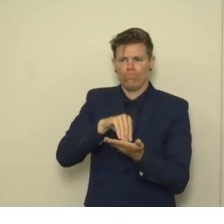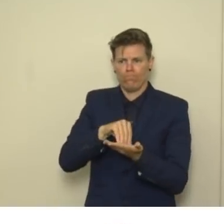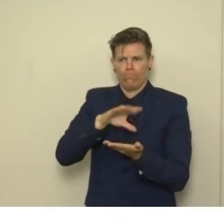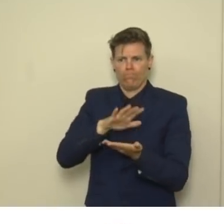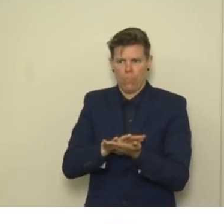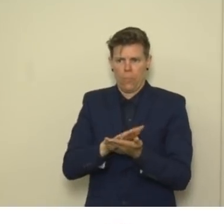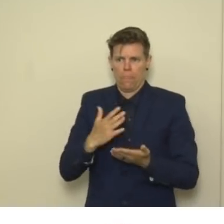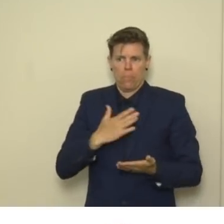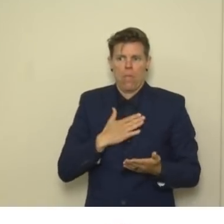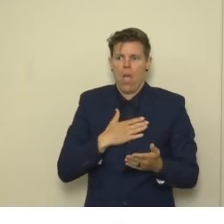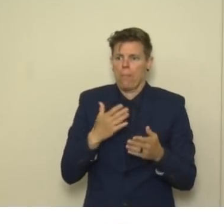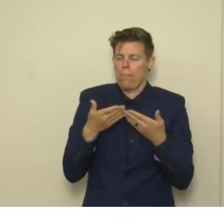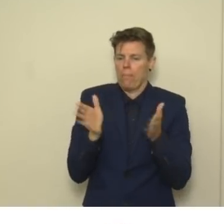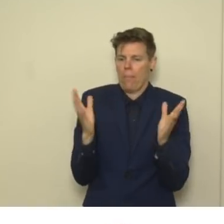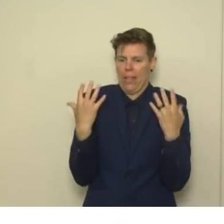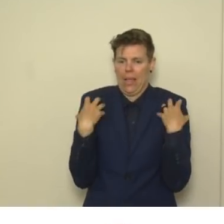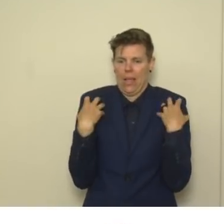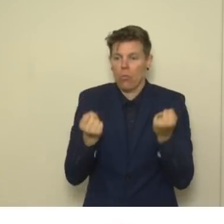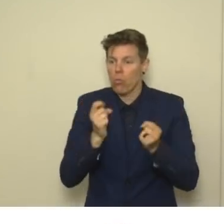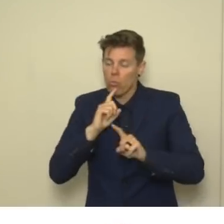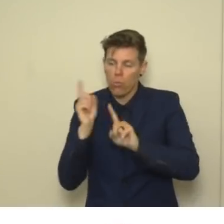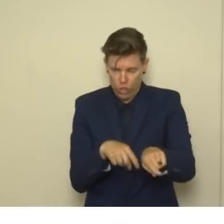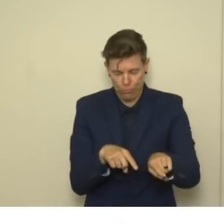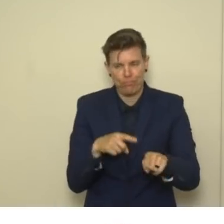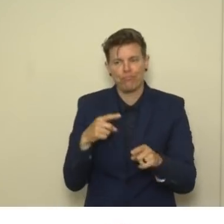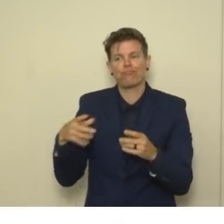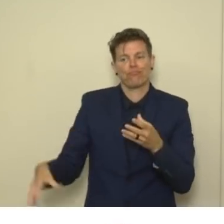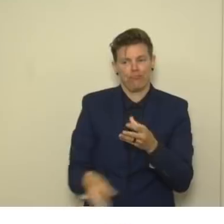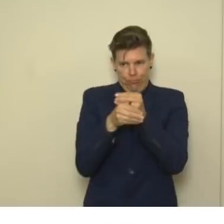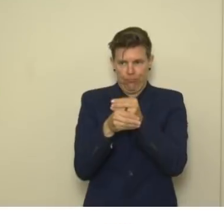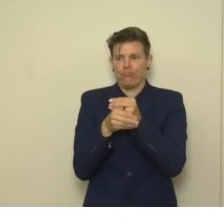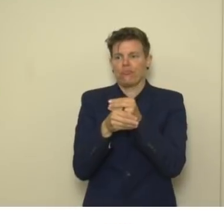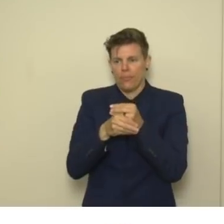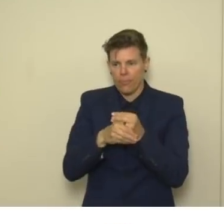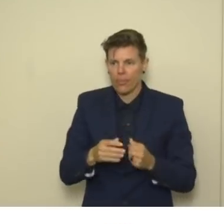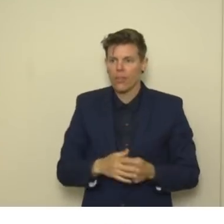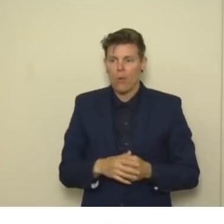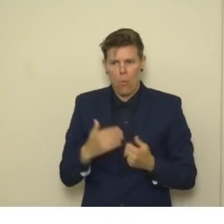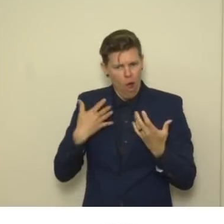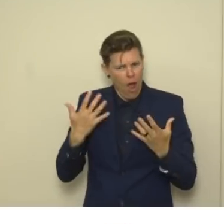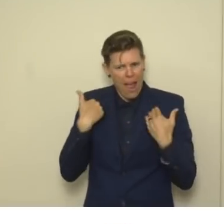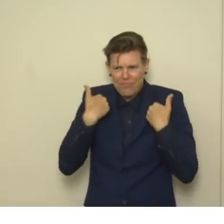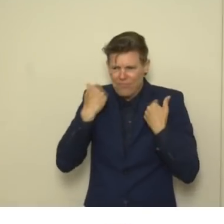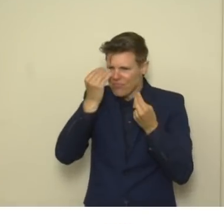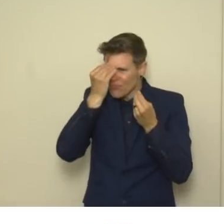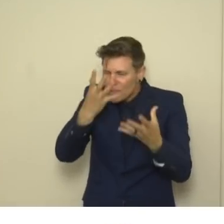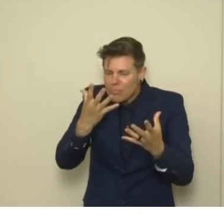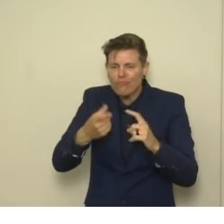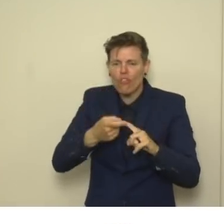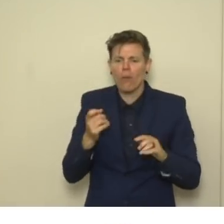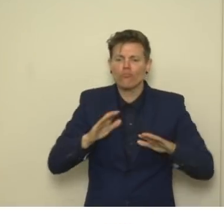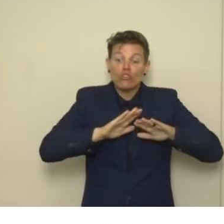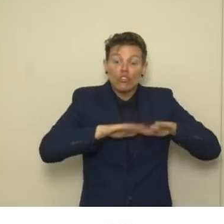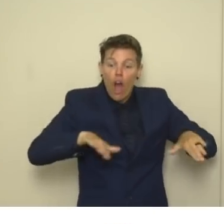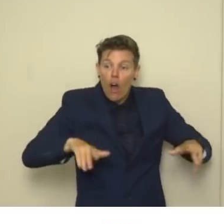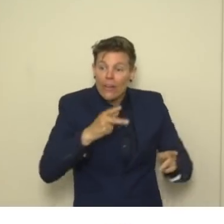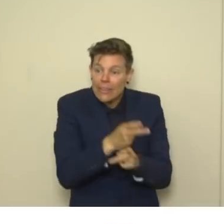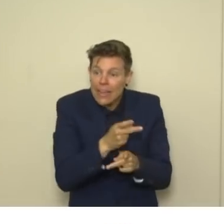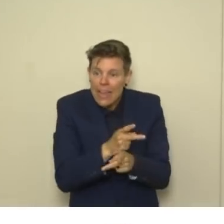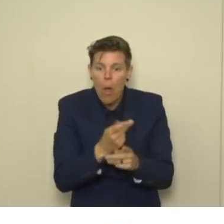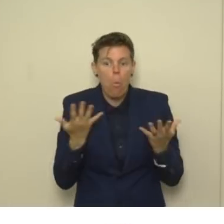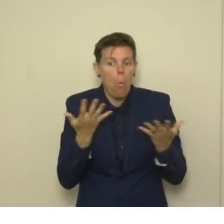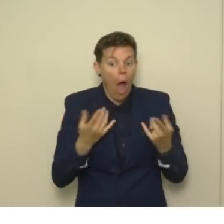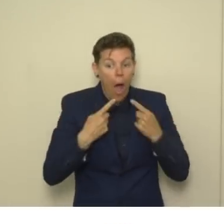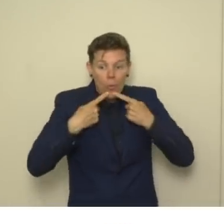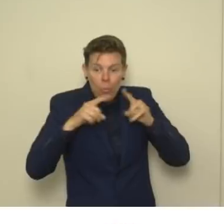already have data from early childhood and child care centers that shows that we're doing it right there, so now we're going to apply it to